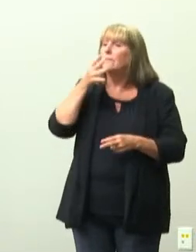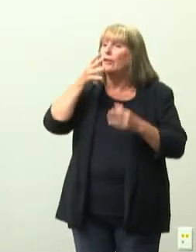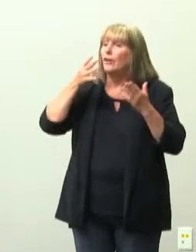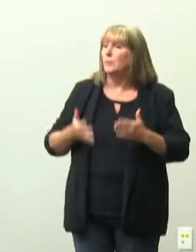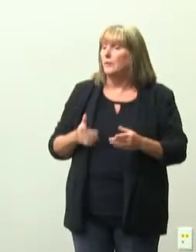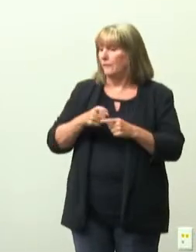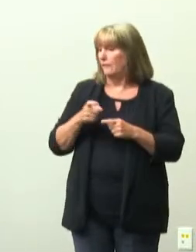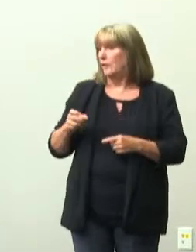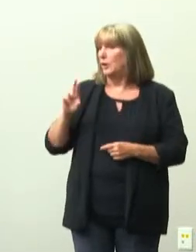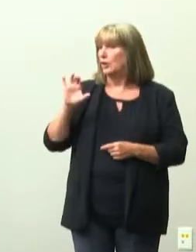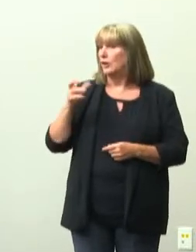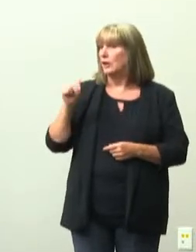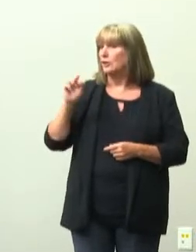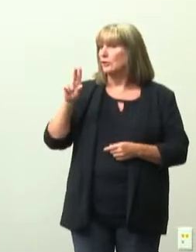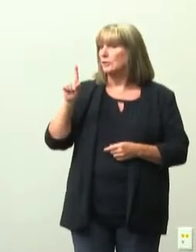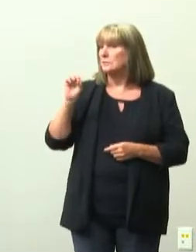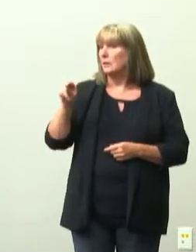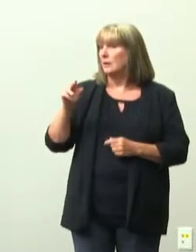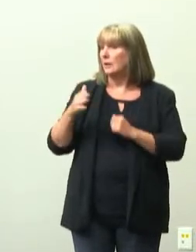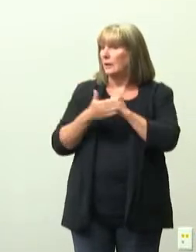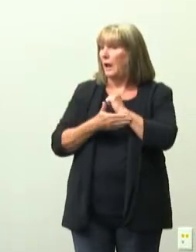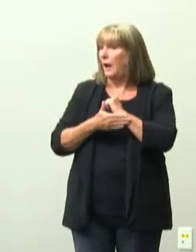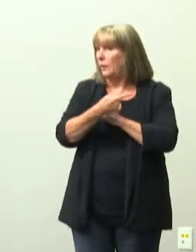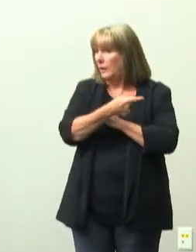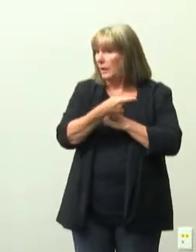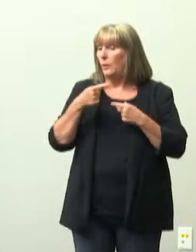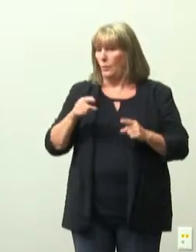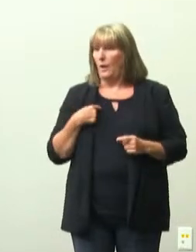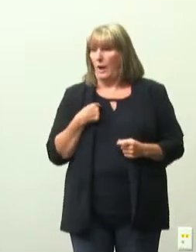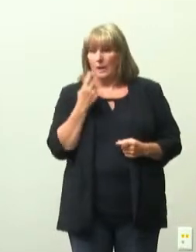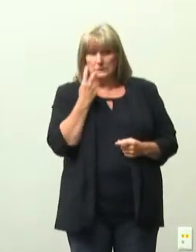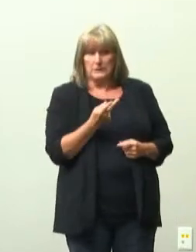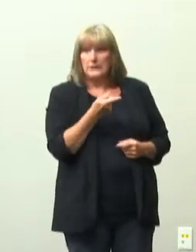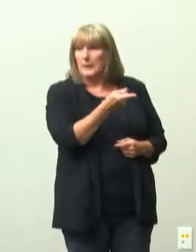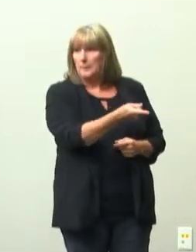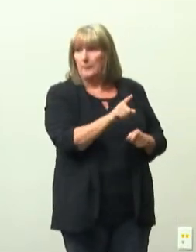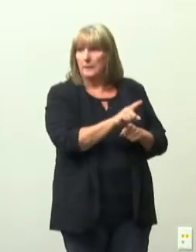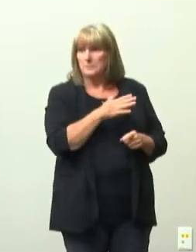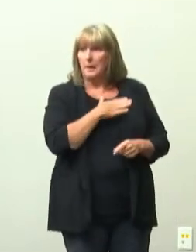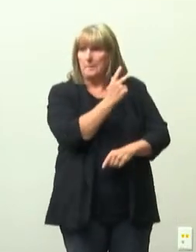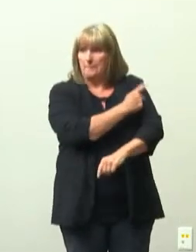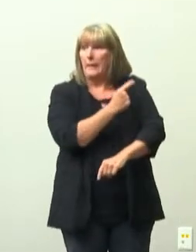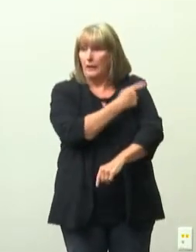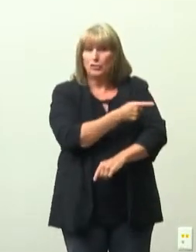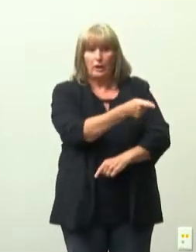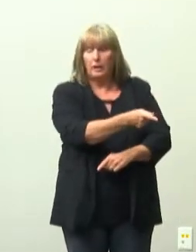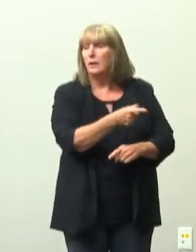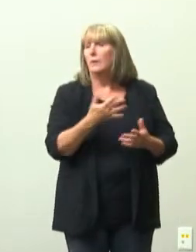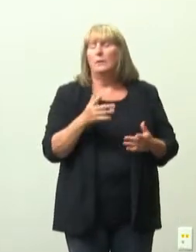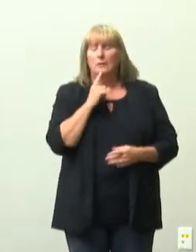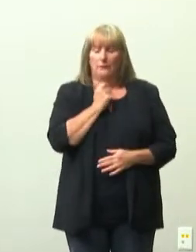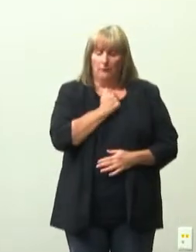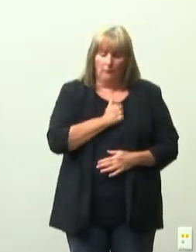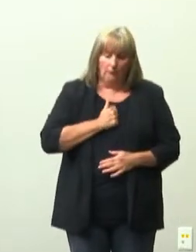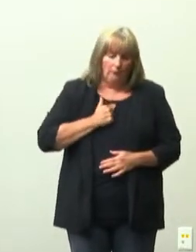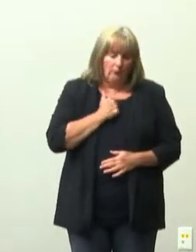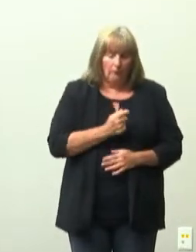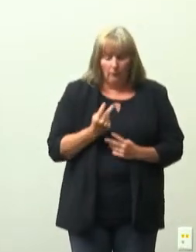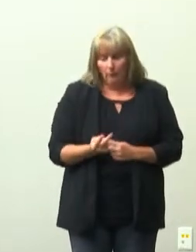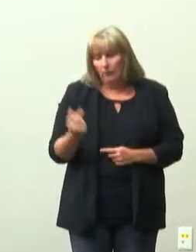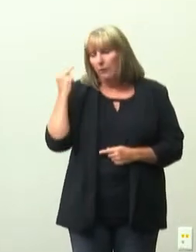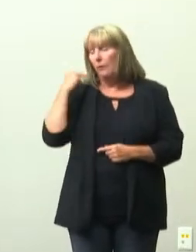from Richardson County. He, while I was seeing him, he was very remorseful. And